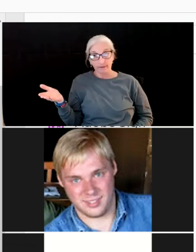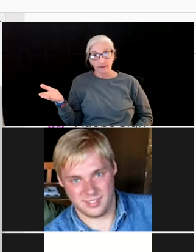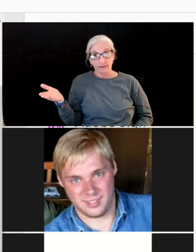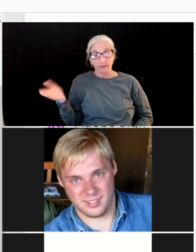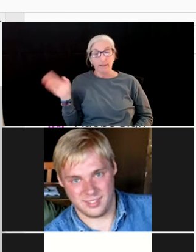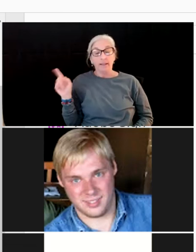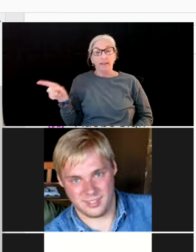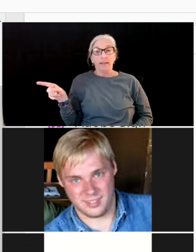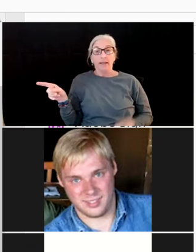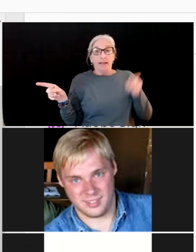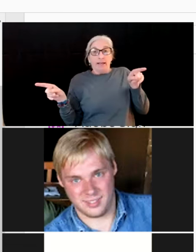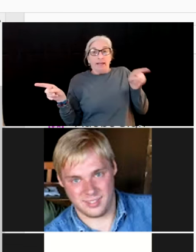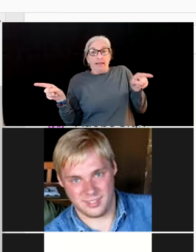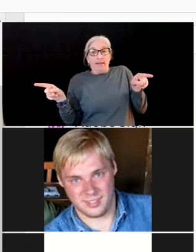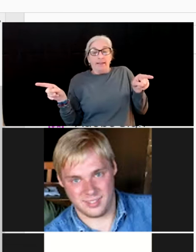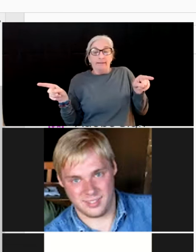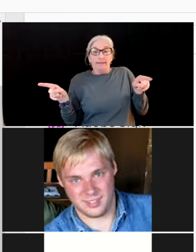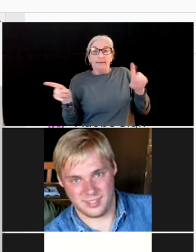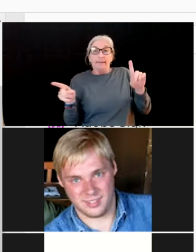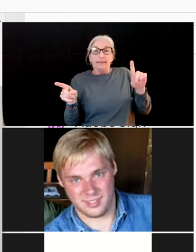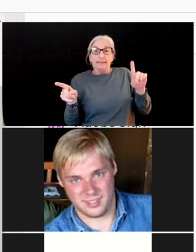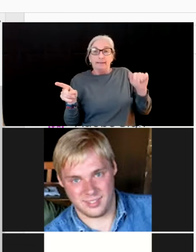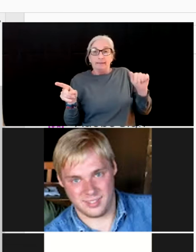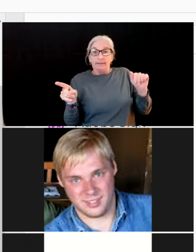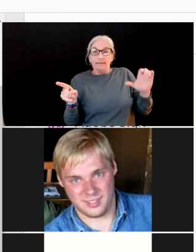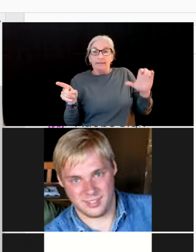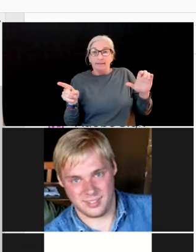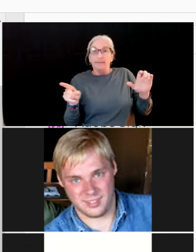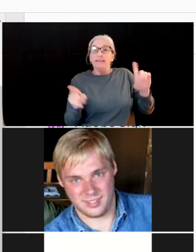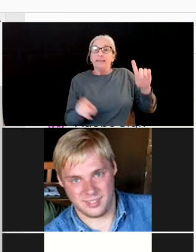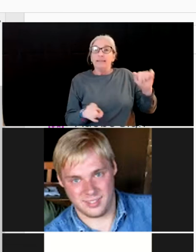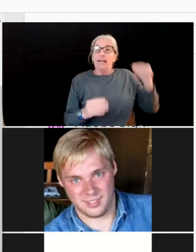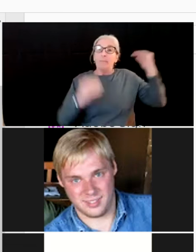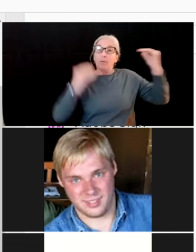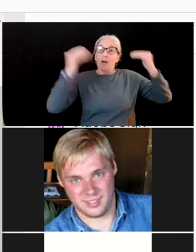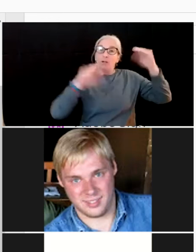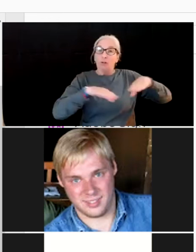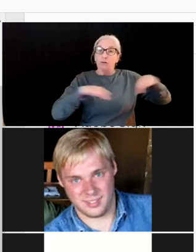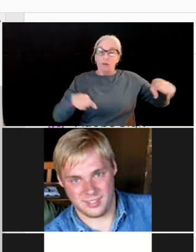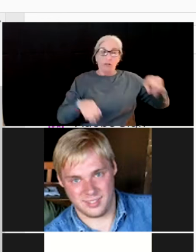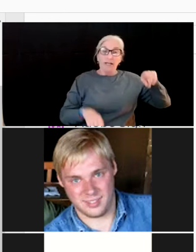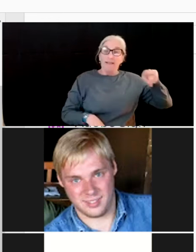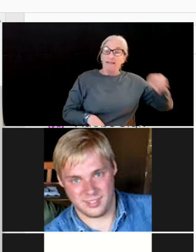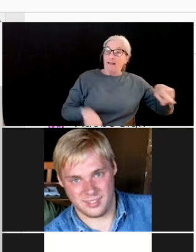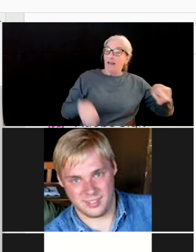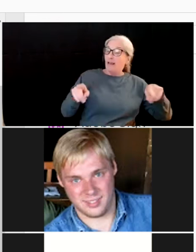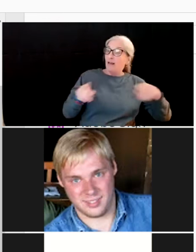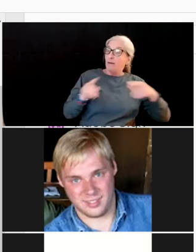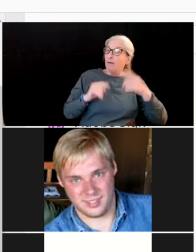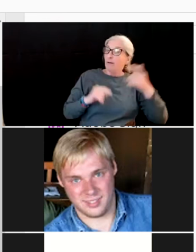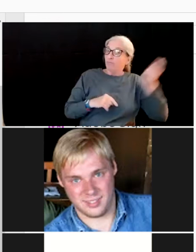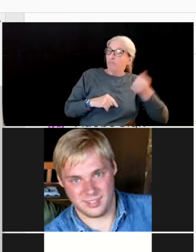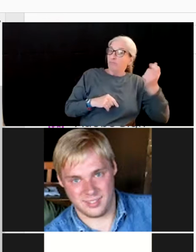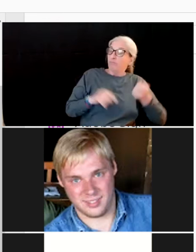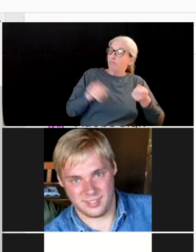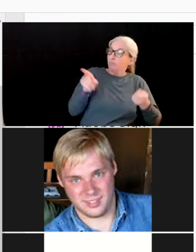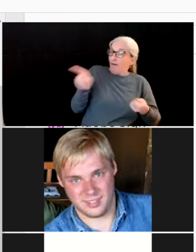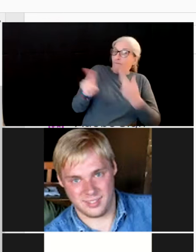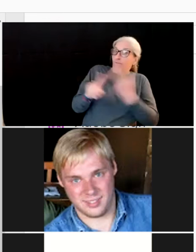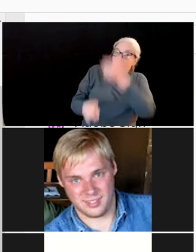have a disabled adult child who has been getting benefits on the record of a parent, let's say their parent is retired, they've been getting half of those